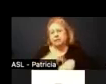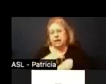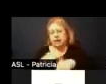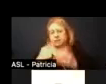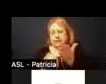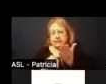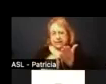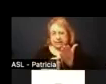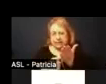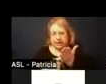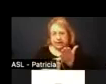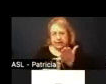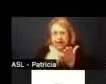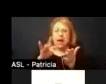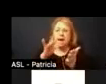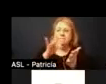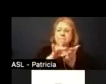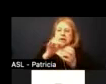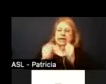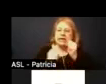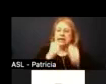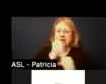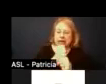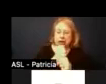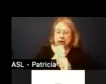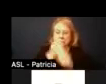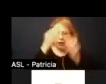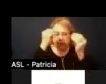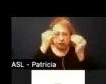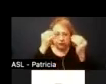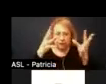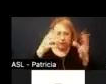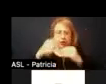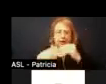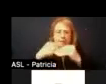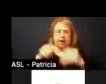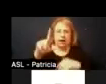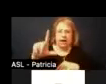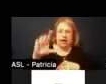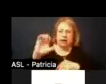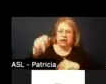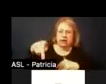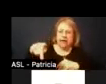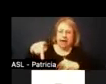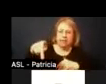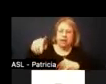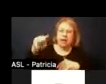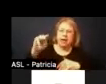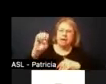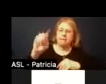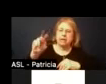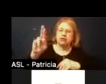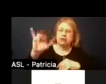the mid-year information that we have on um on our lcap metrics uh you know in a sense that the